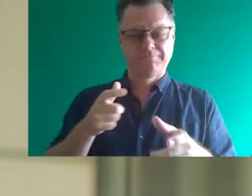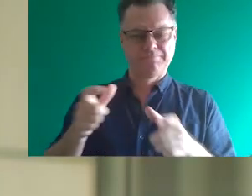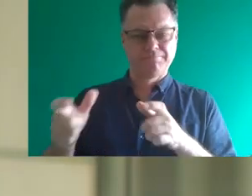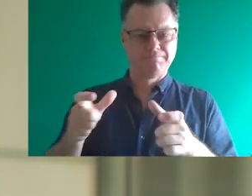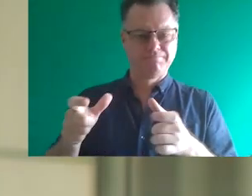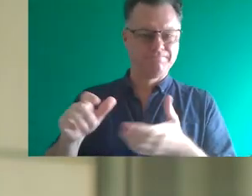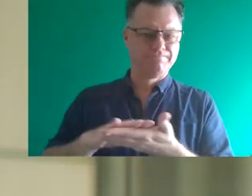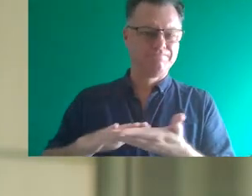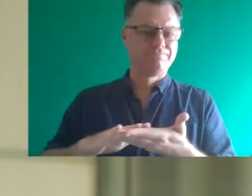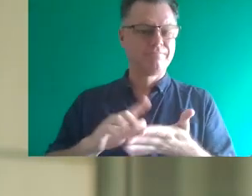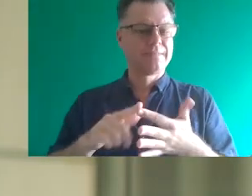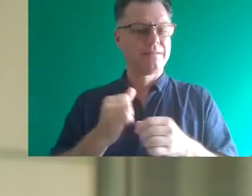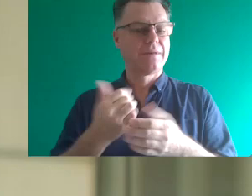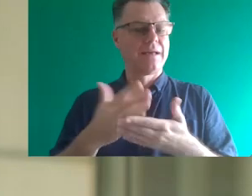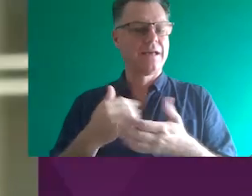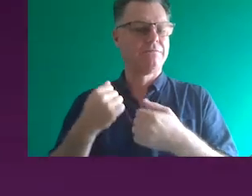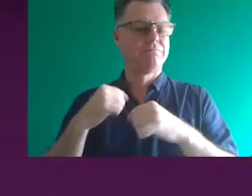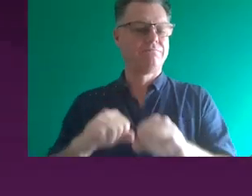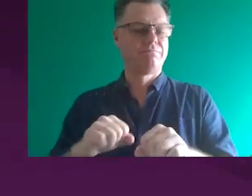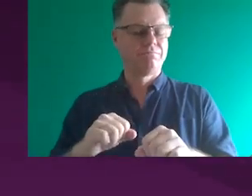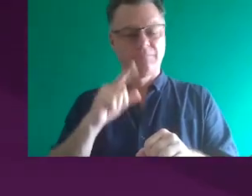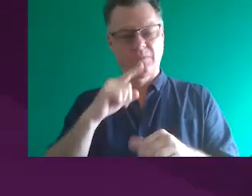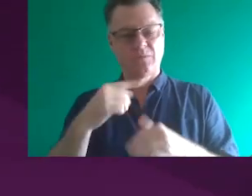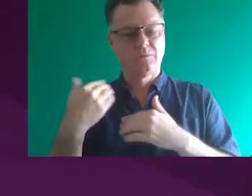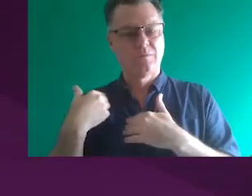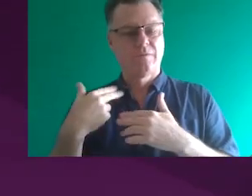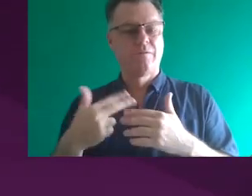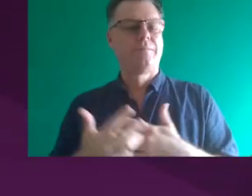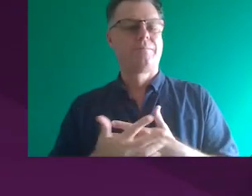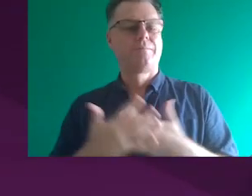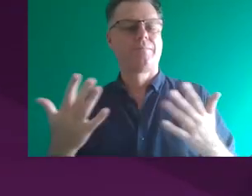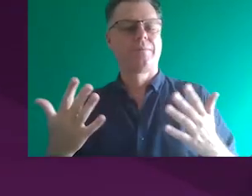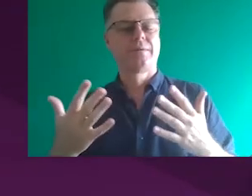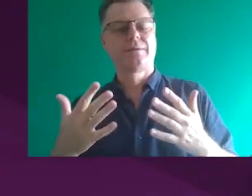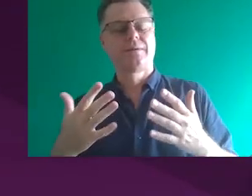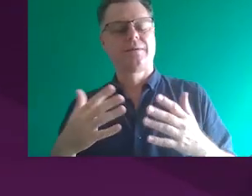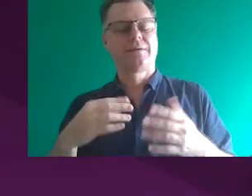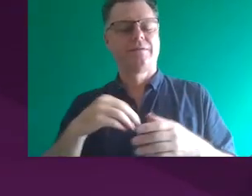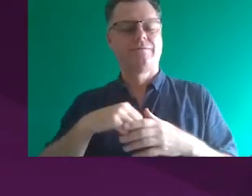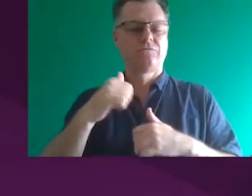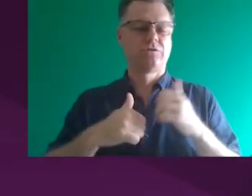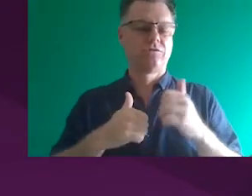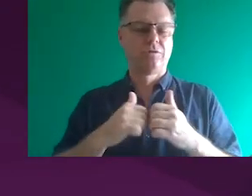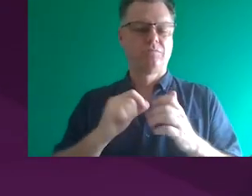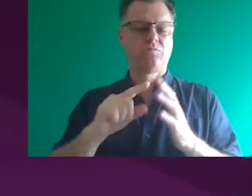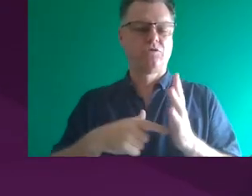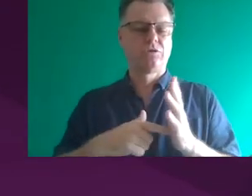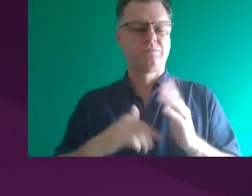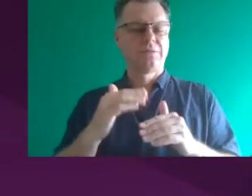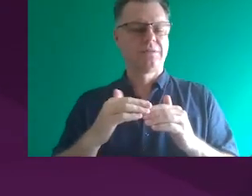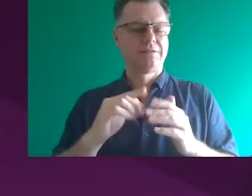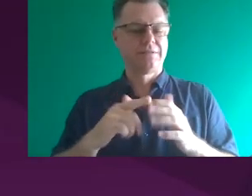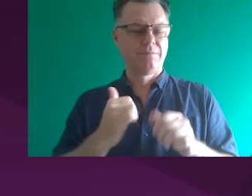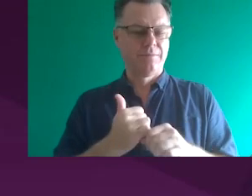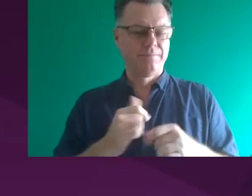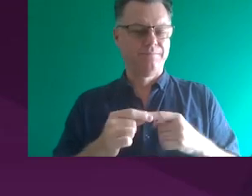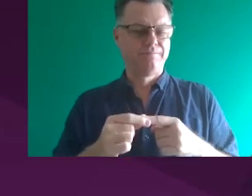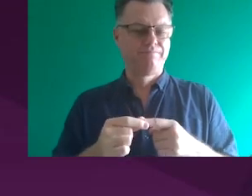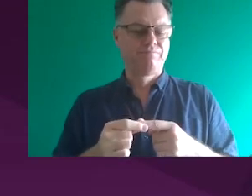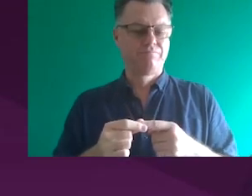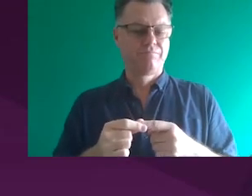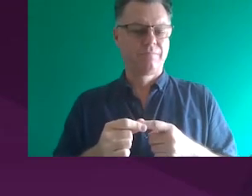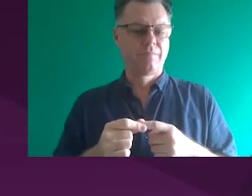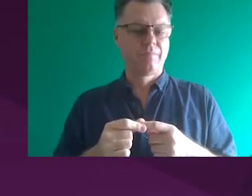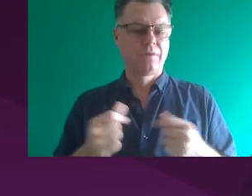and that the risks of corruption are minimised. Here are a few prevention tips for people responsible for major infrastructure projects to